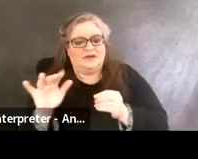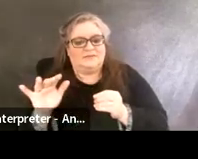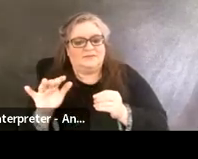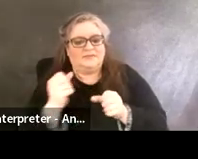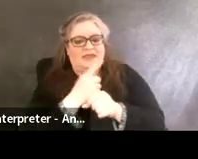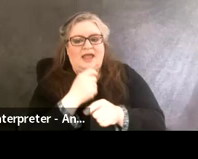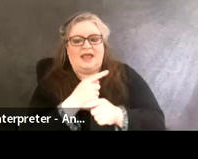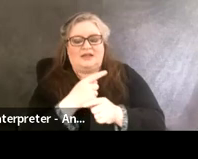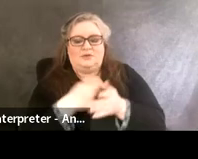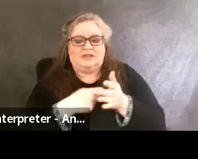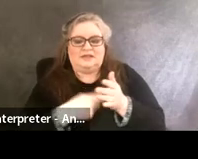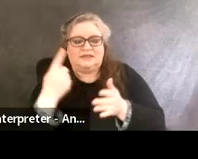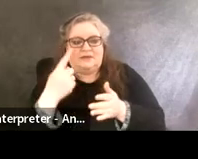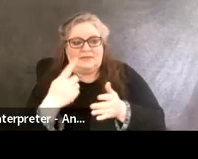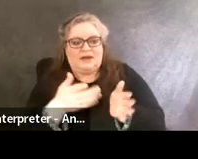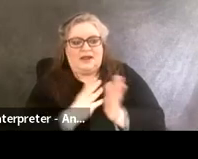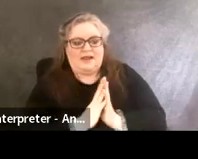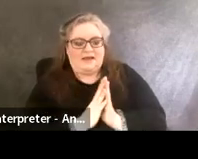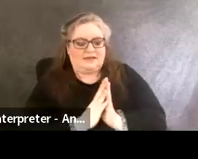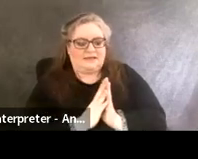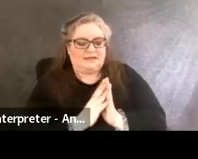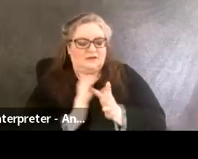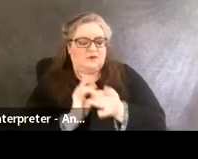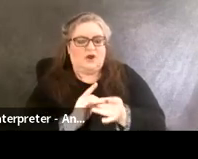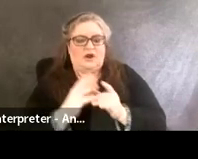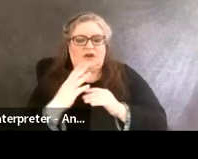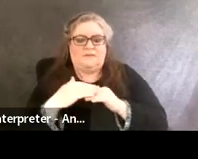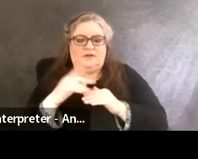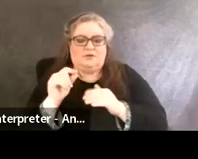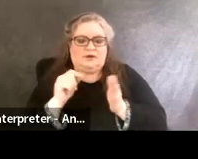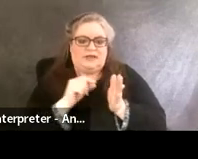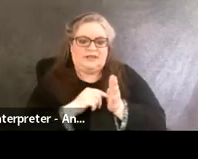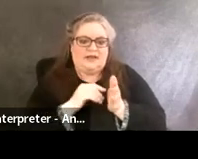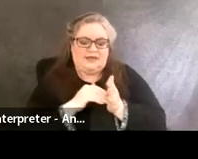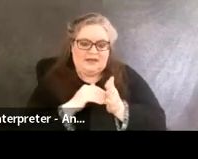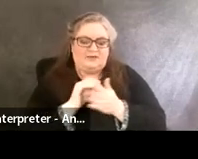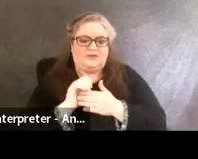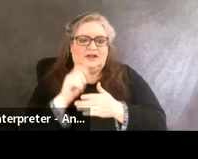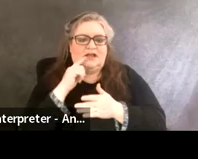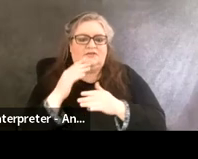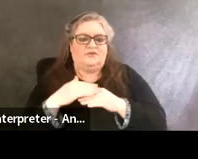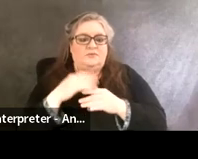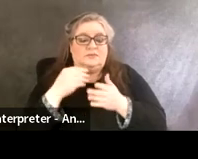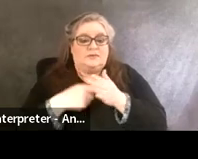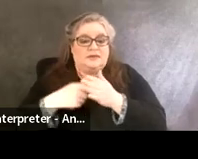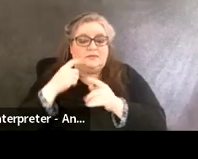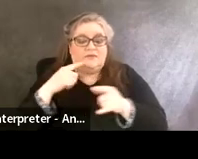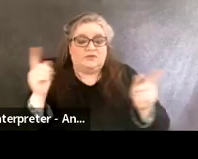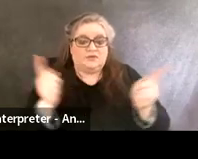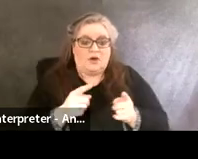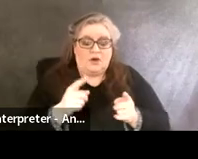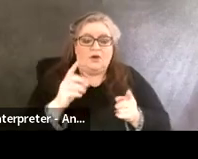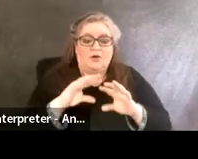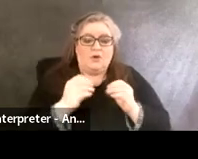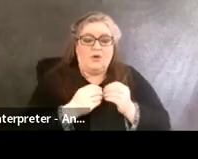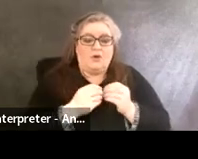annual expenses. So someone asks, in regards to minimum $20,000 of annual expenses for very small organizations that